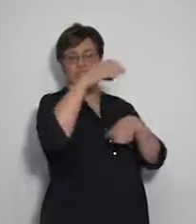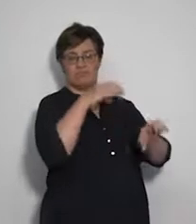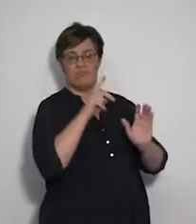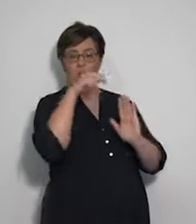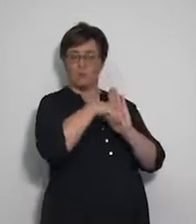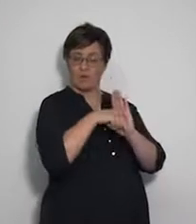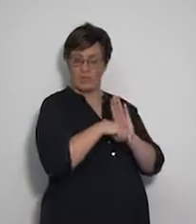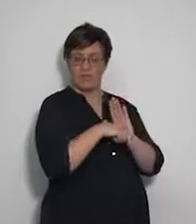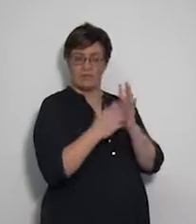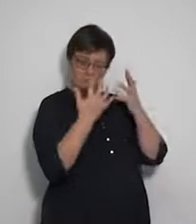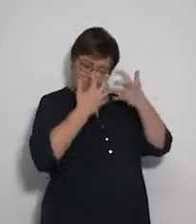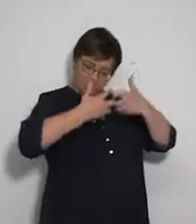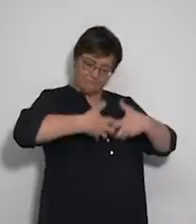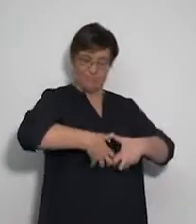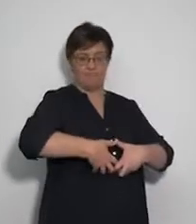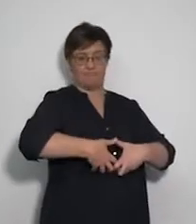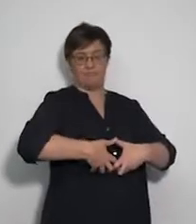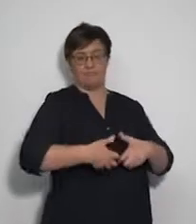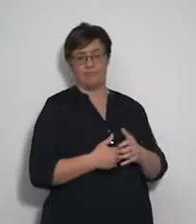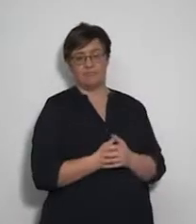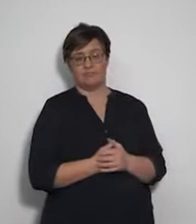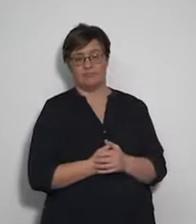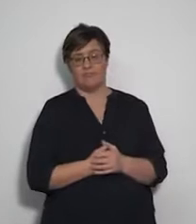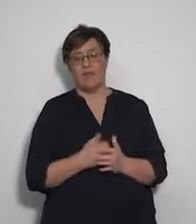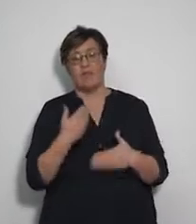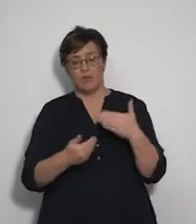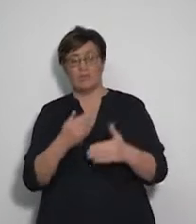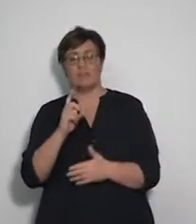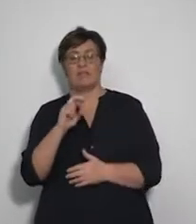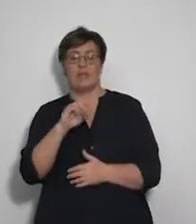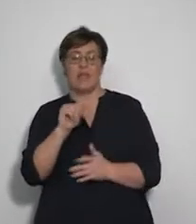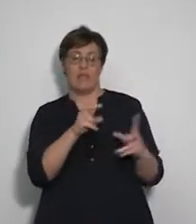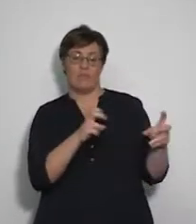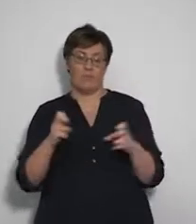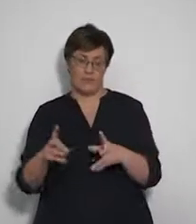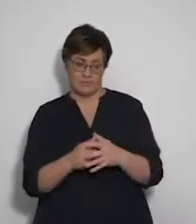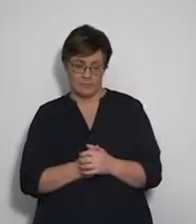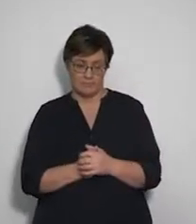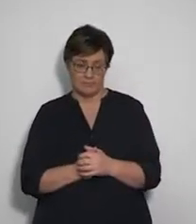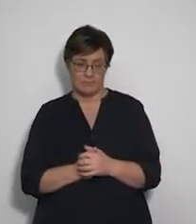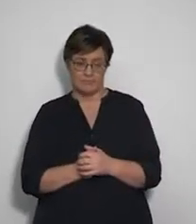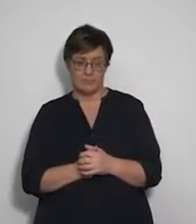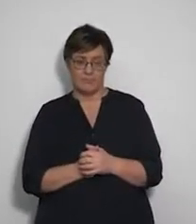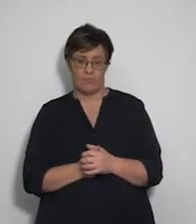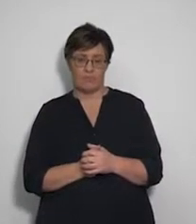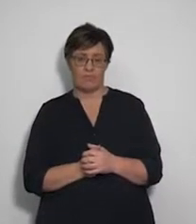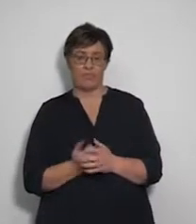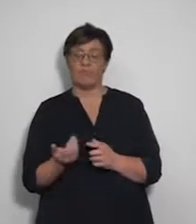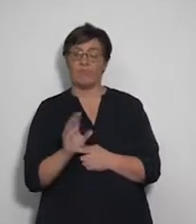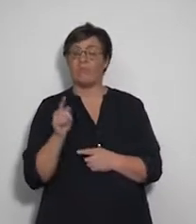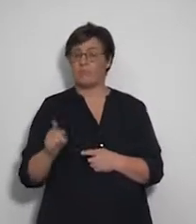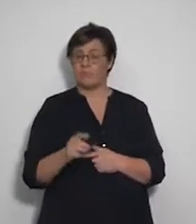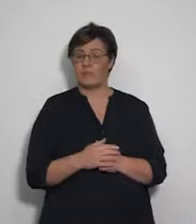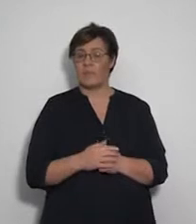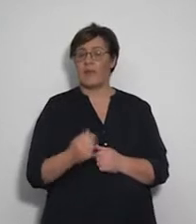how content is synthesized into, in this case, the process of DNA replication. So, as I've illustrated on the next